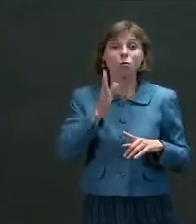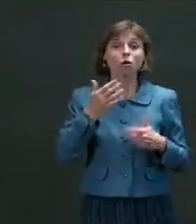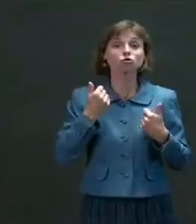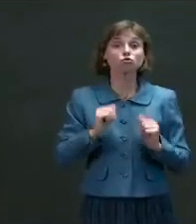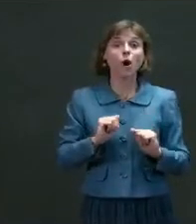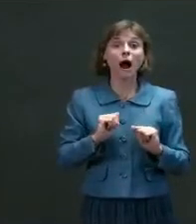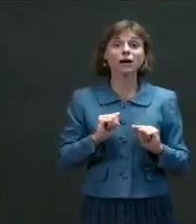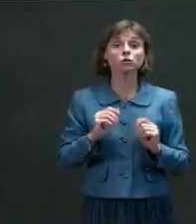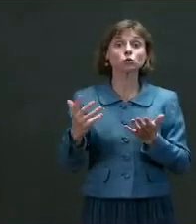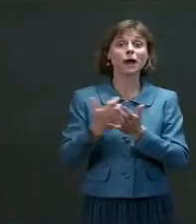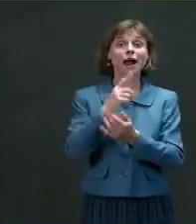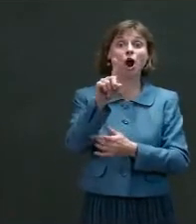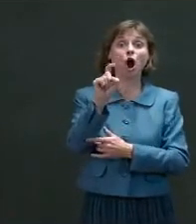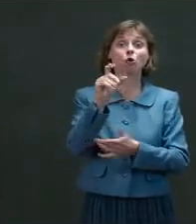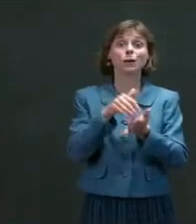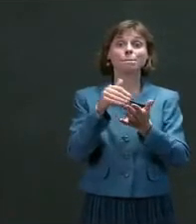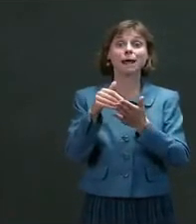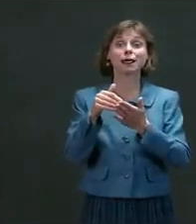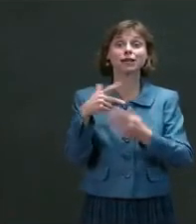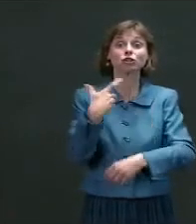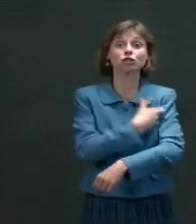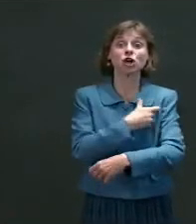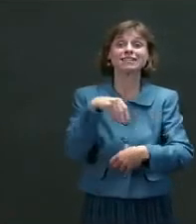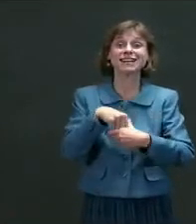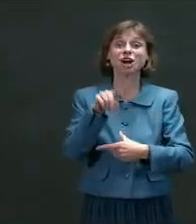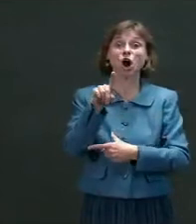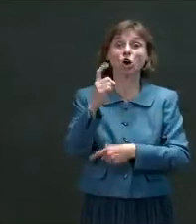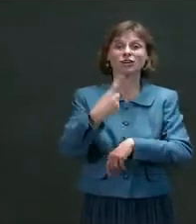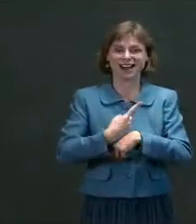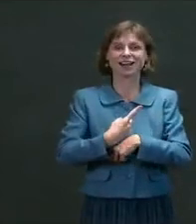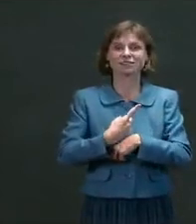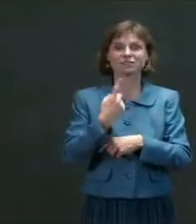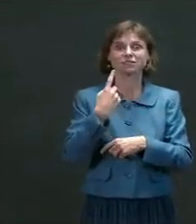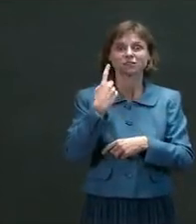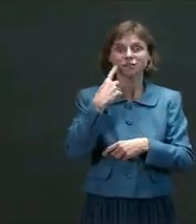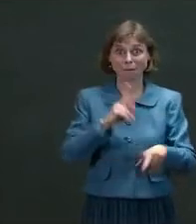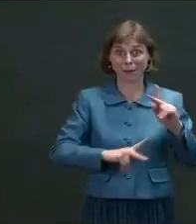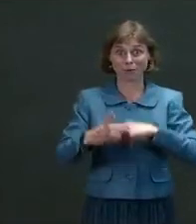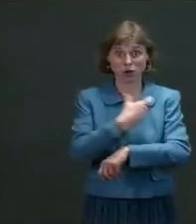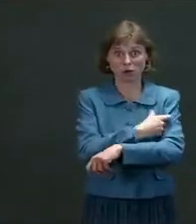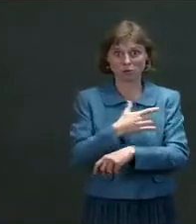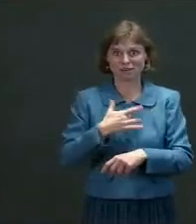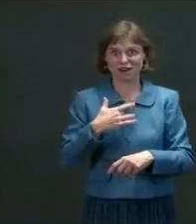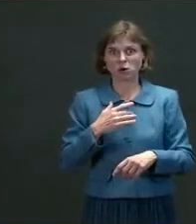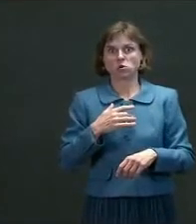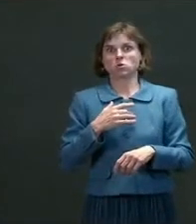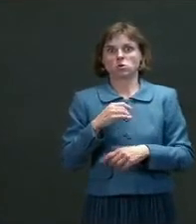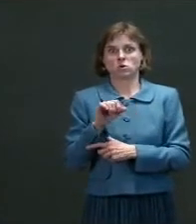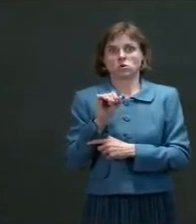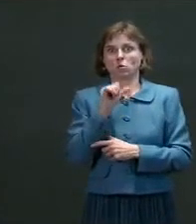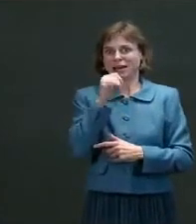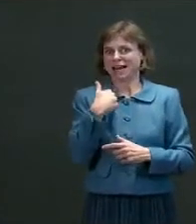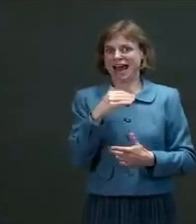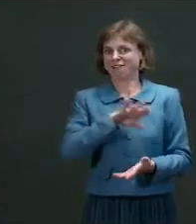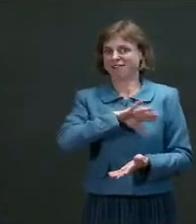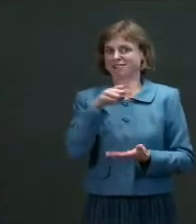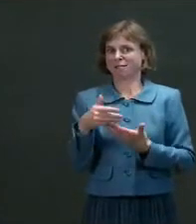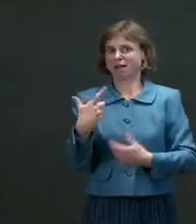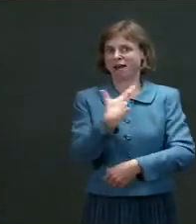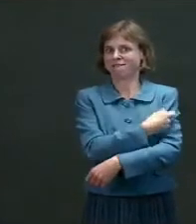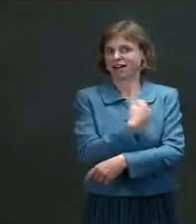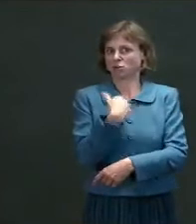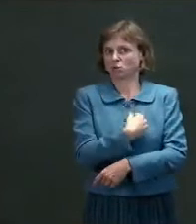100 million shots in 100 days into people's arms. We found out we didn't quite have the supply of vaccine